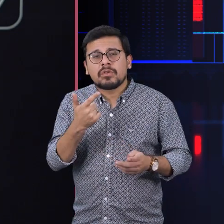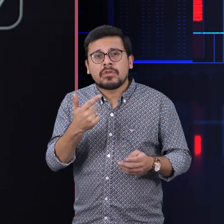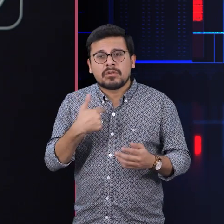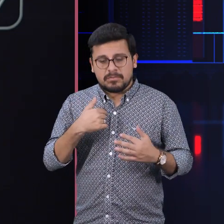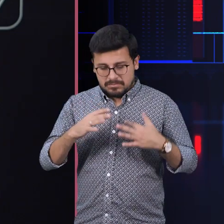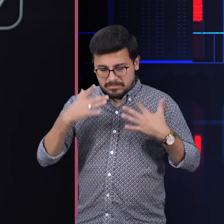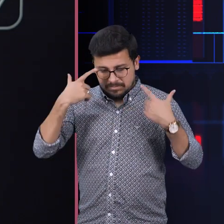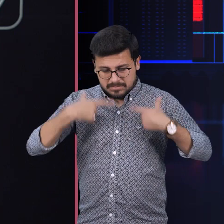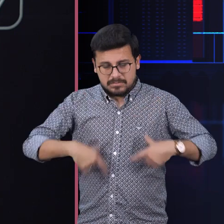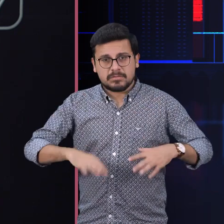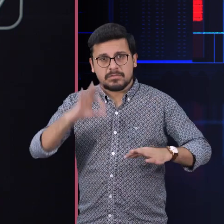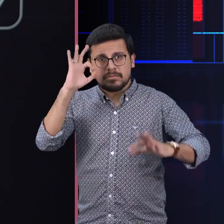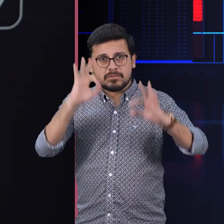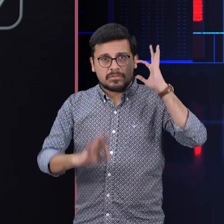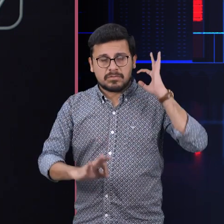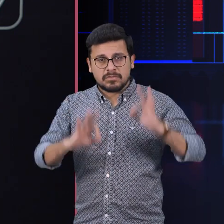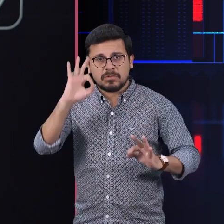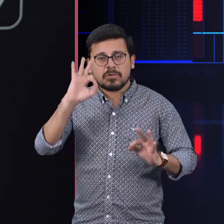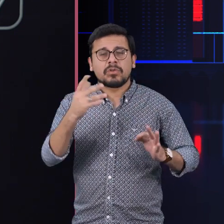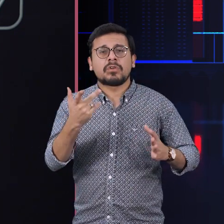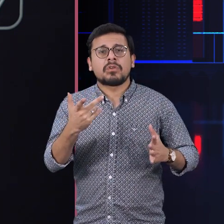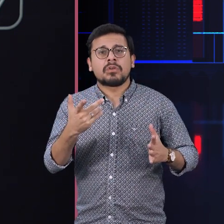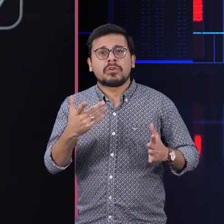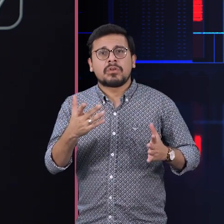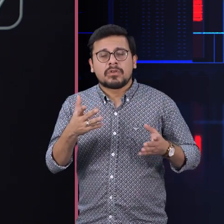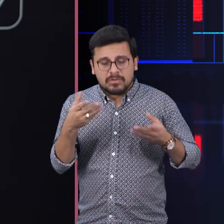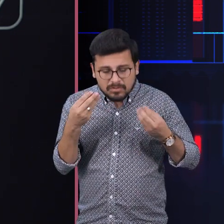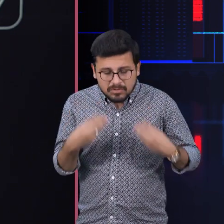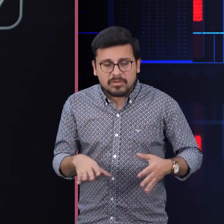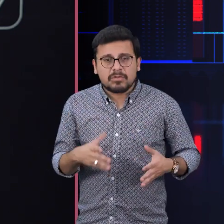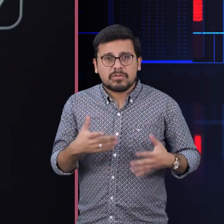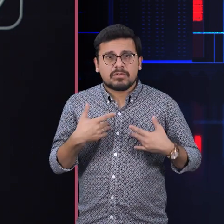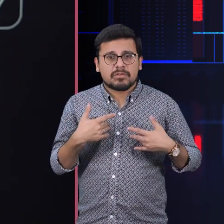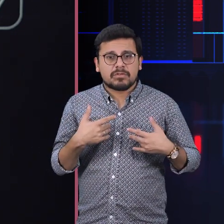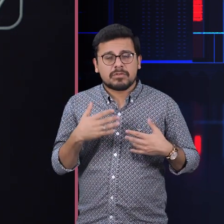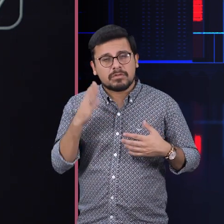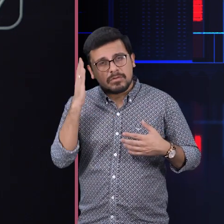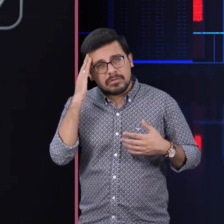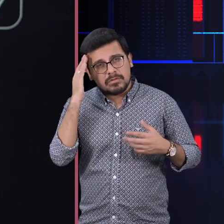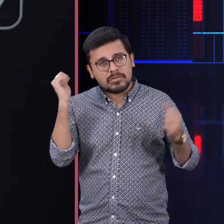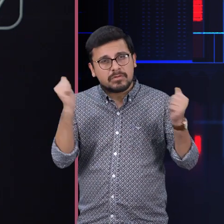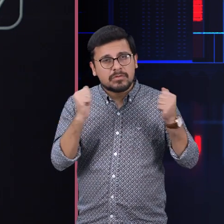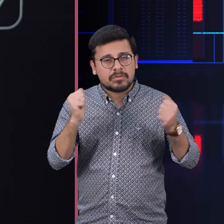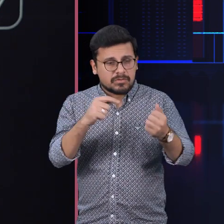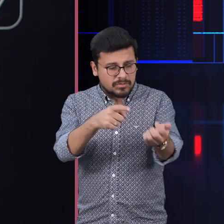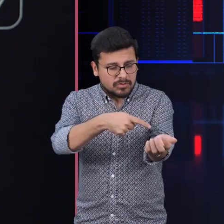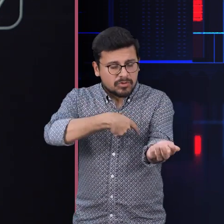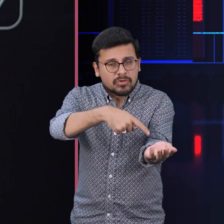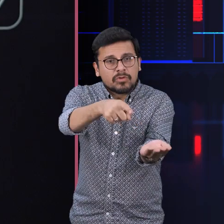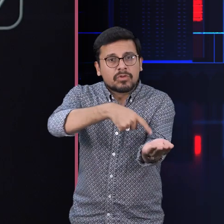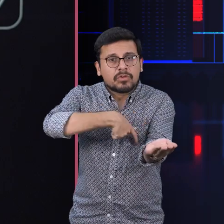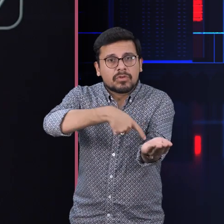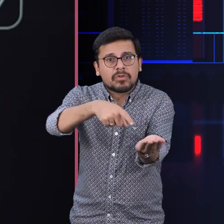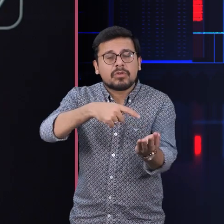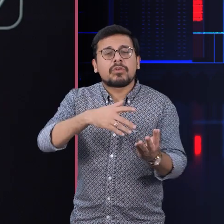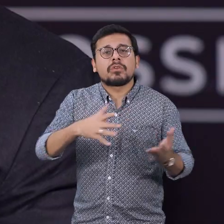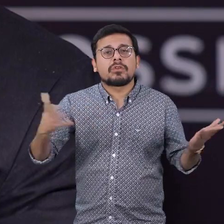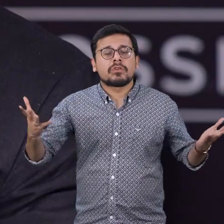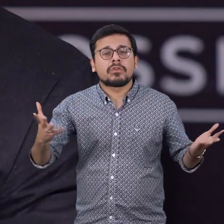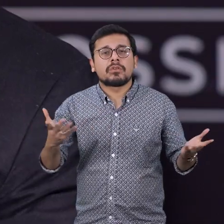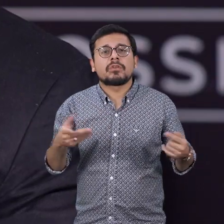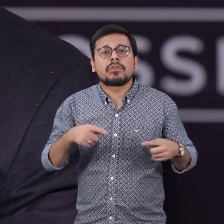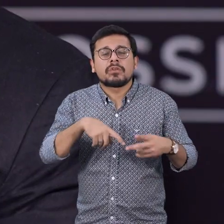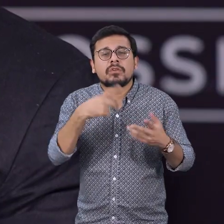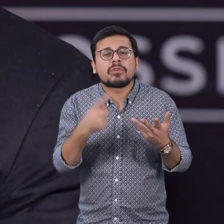self-care, how to de-stress yourself. And apart from that, another hat is